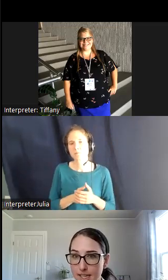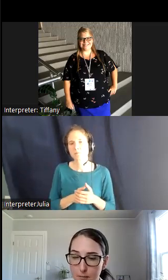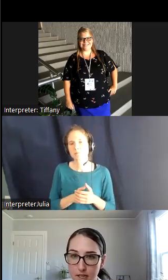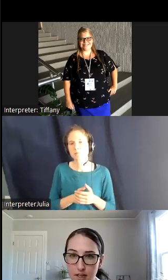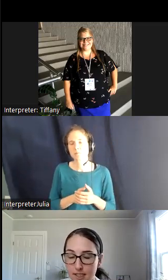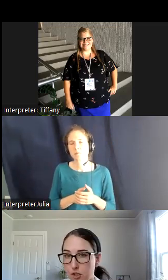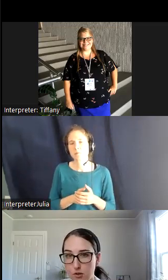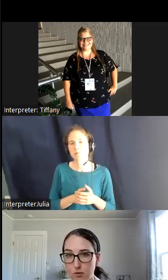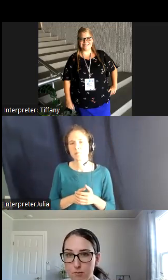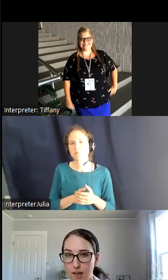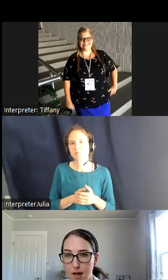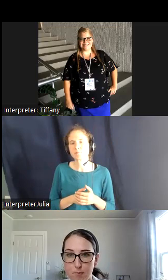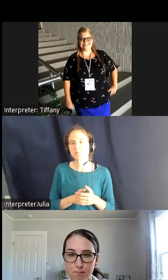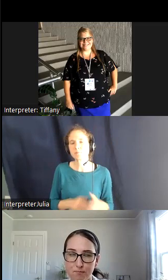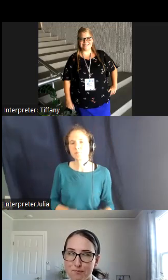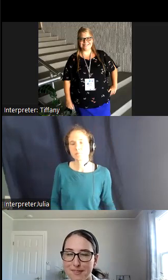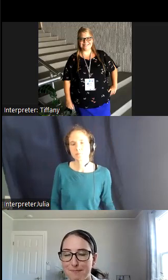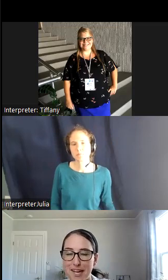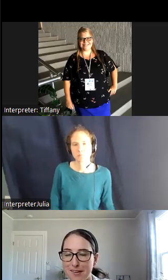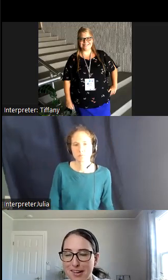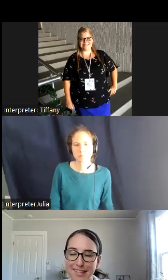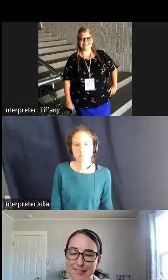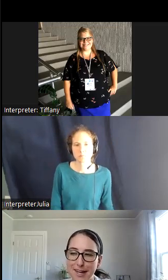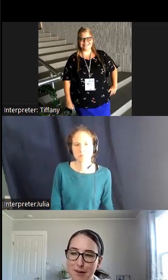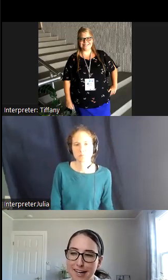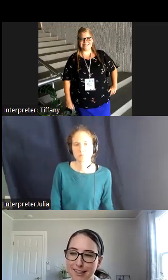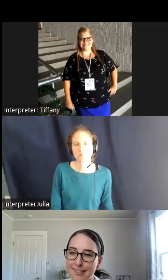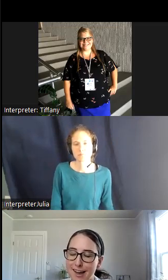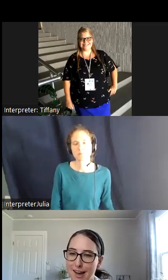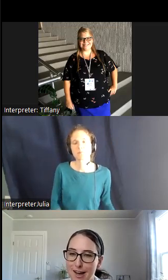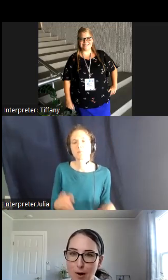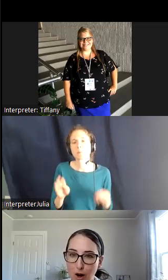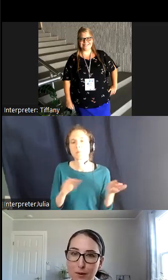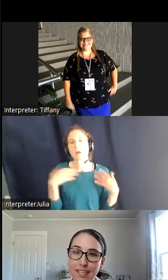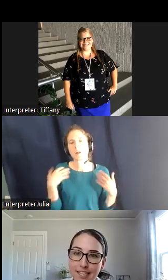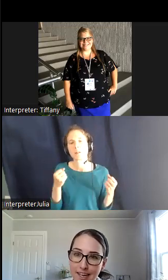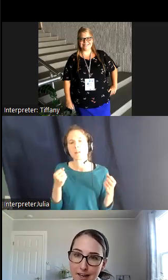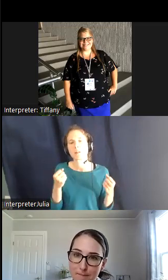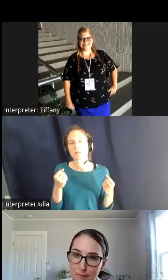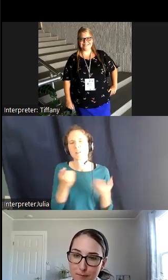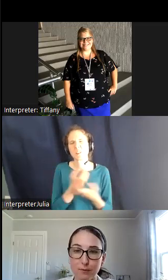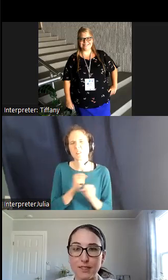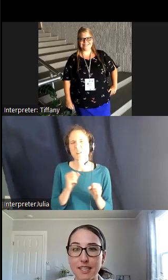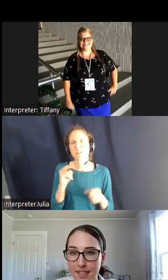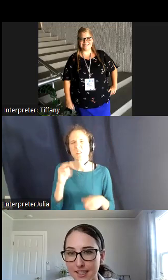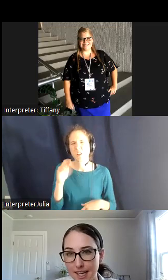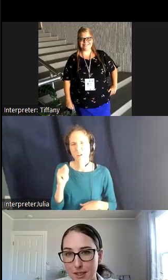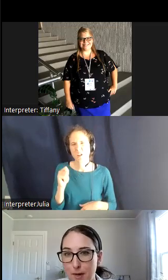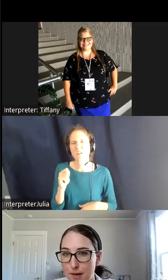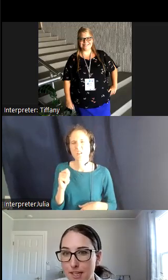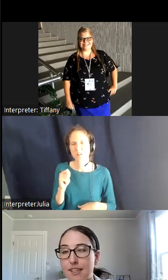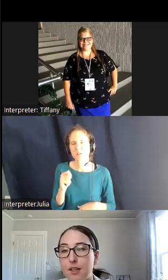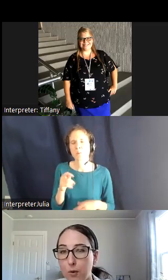because the essential behavioral health safety net providers are really receiving these